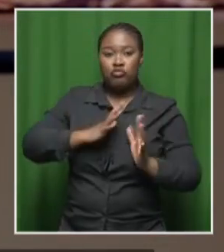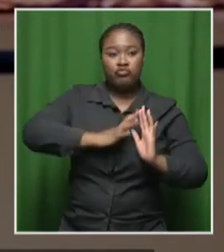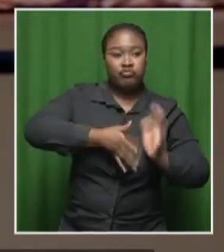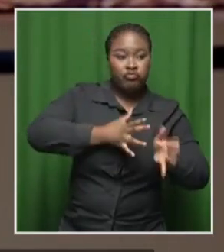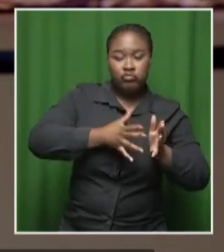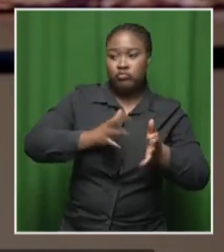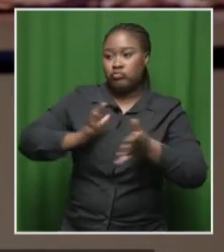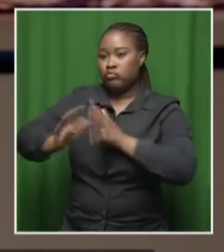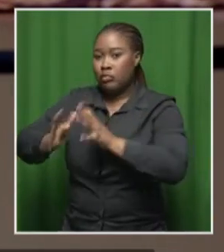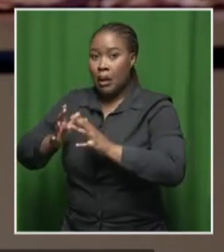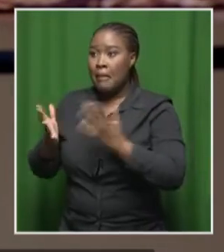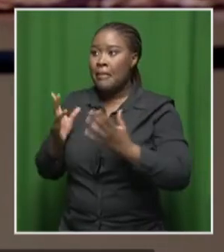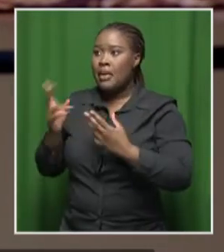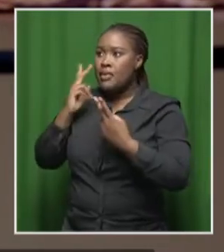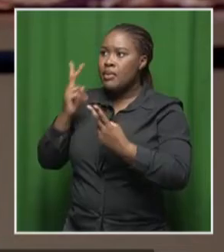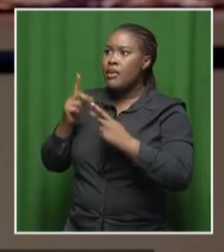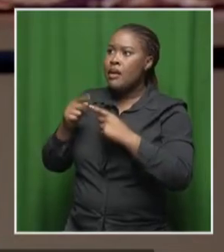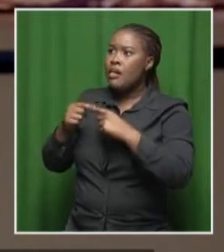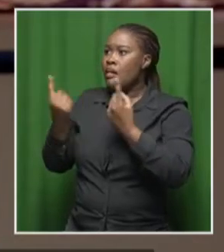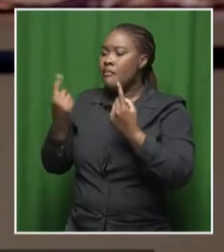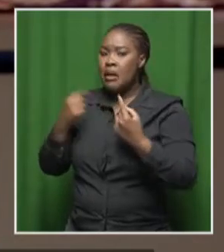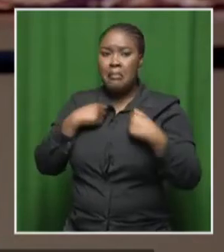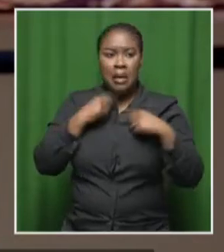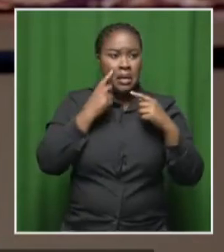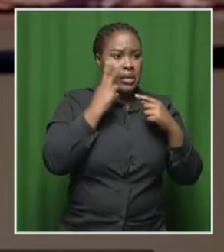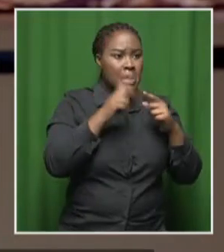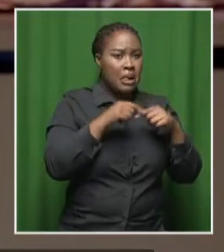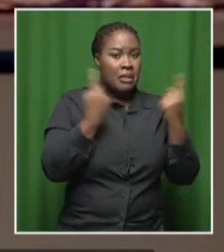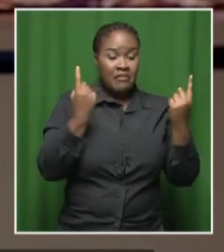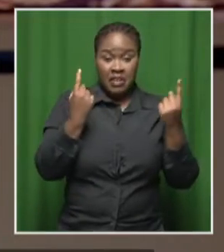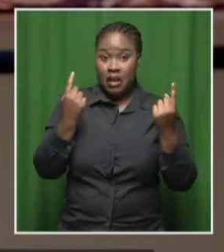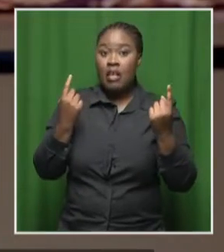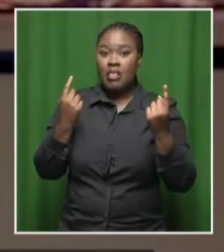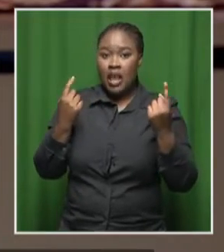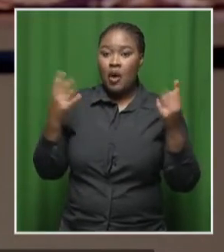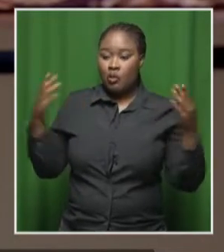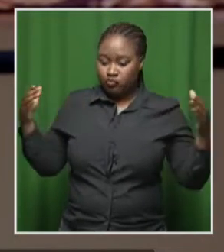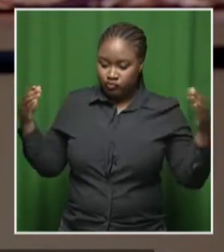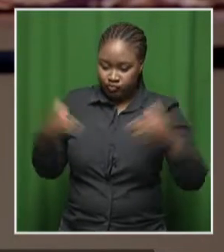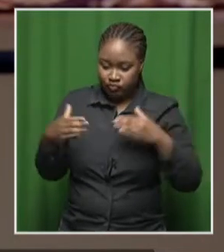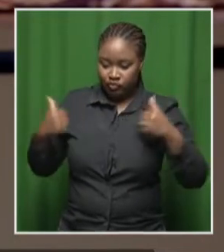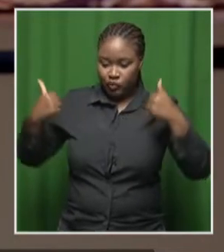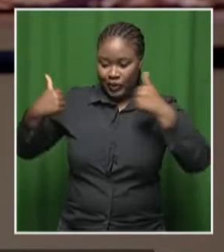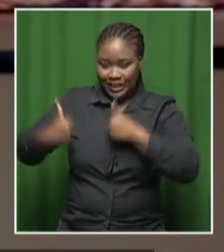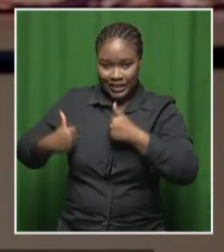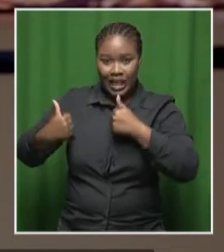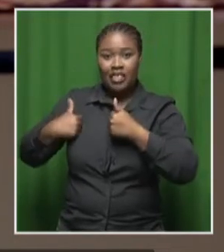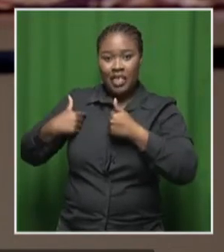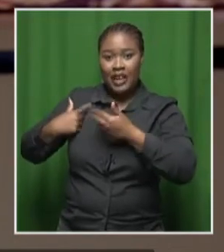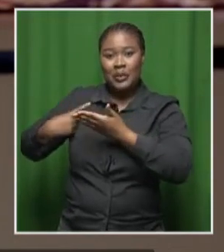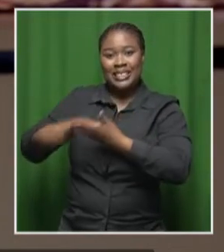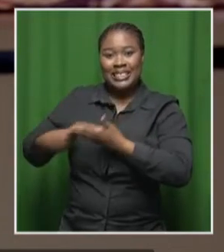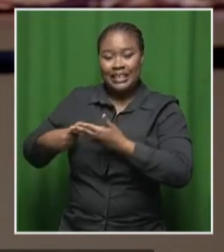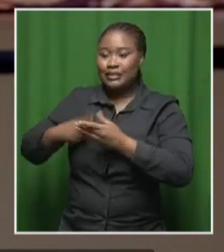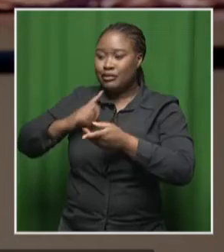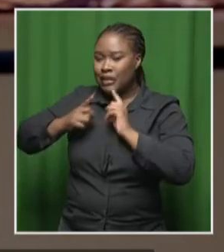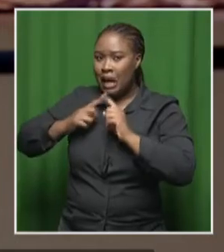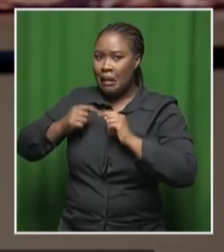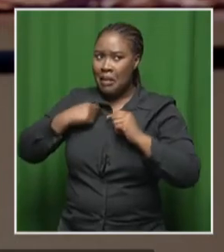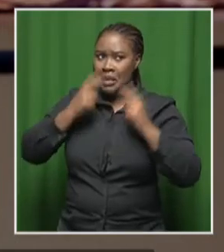idea what he's seeing, and he doesn't know what I'm seeing. And then we sit together afterwards to understand, you